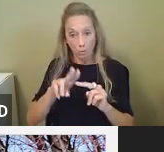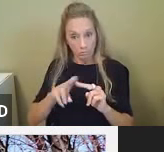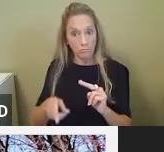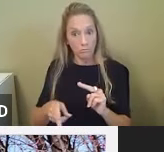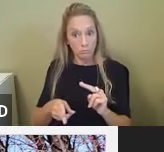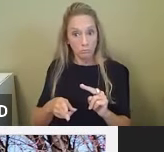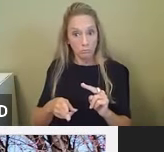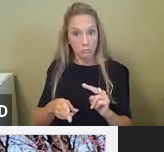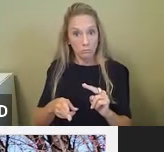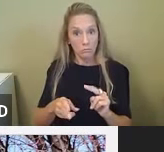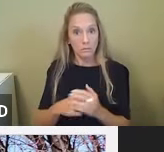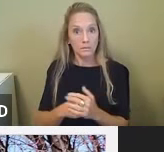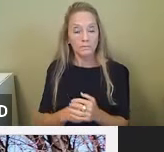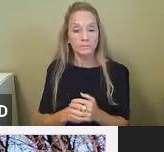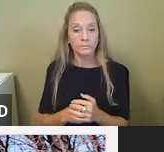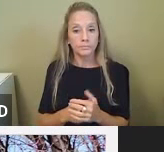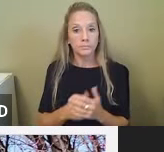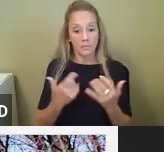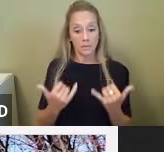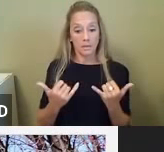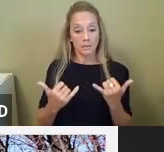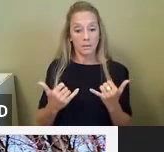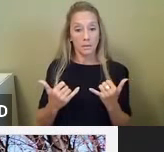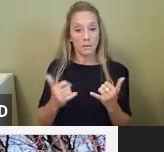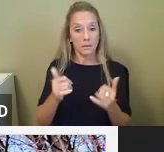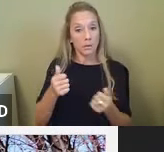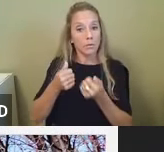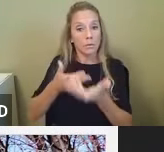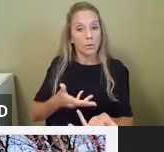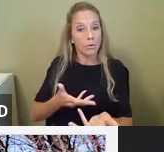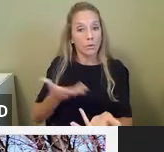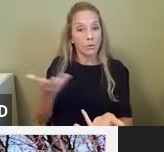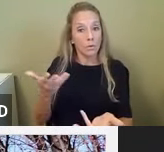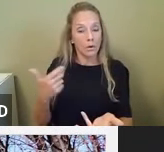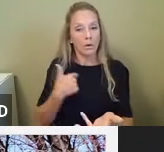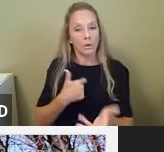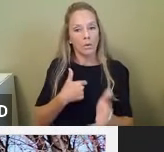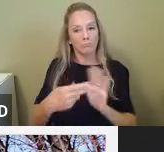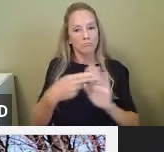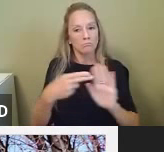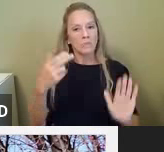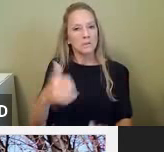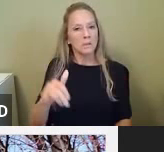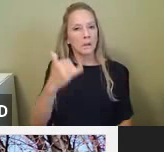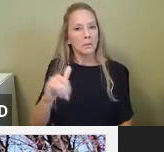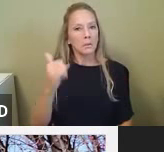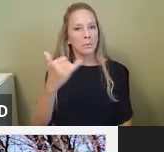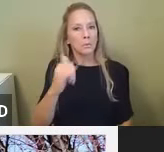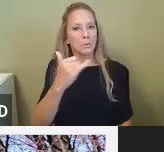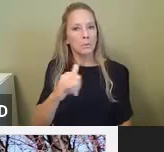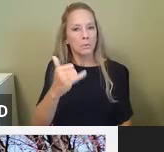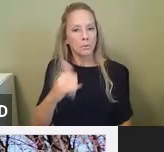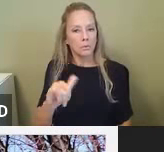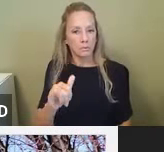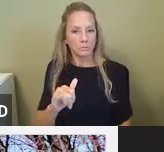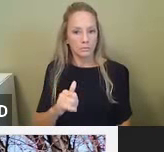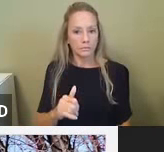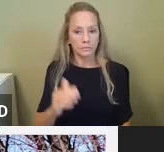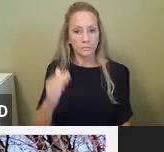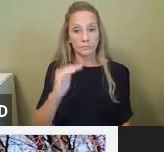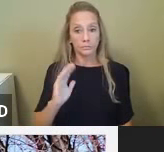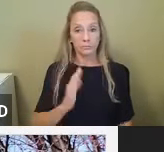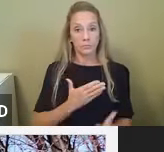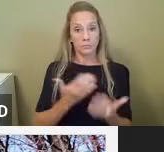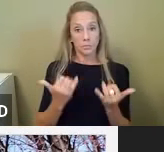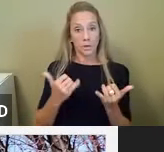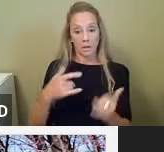decreasing. For the time being, because of that factor, we are representing this benchmark as yellow. Our current present